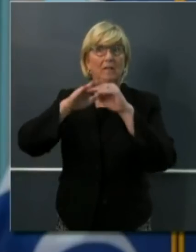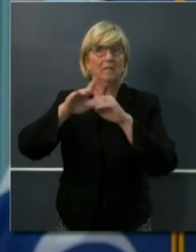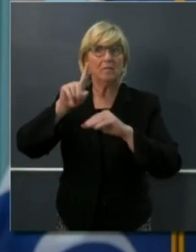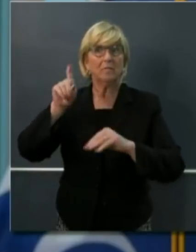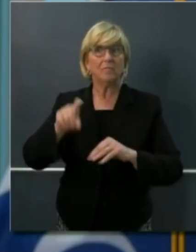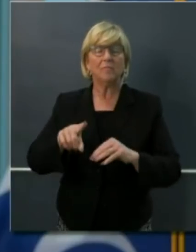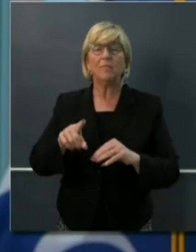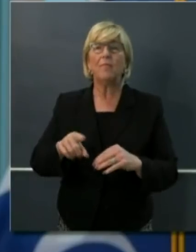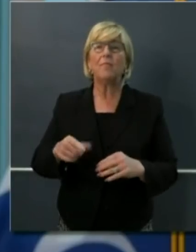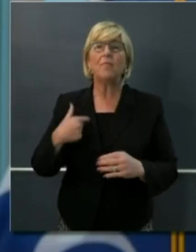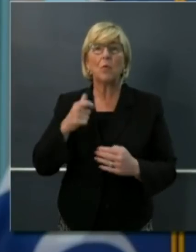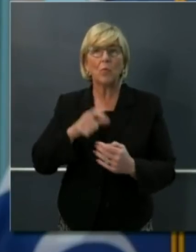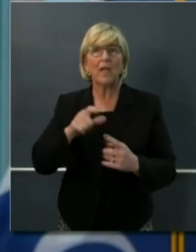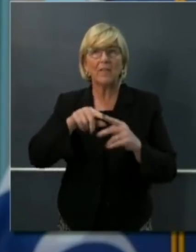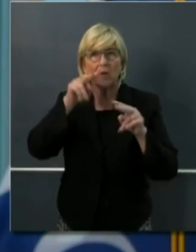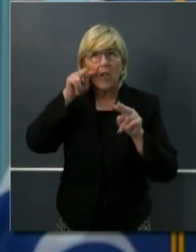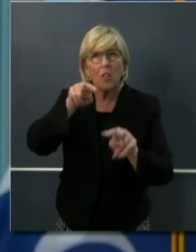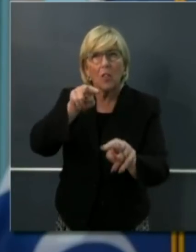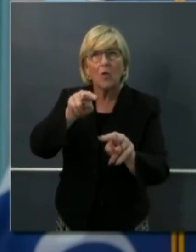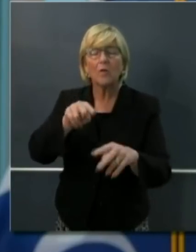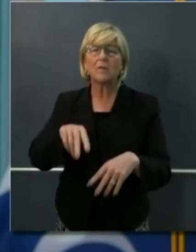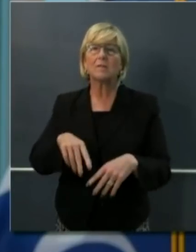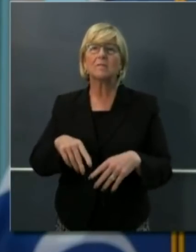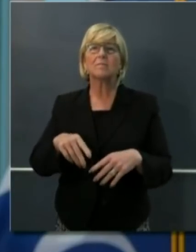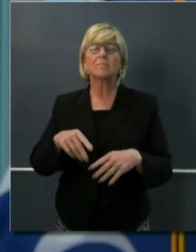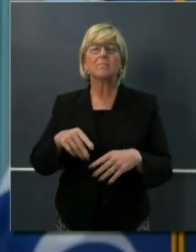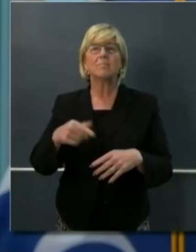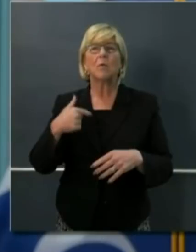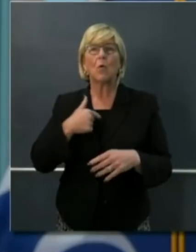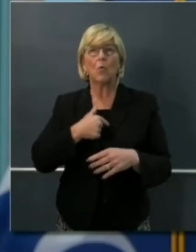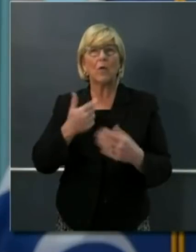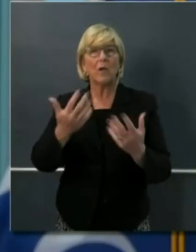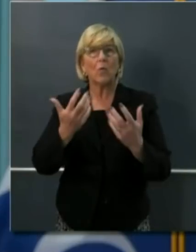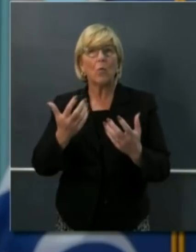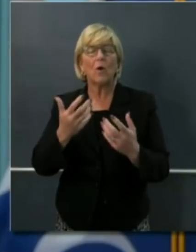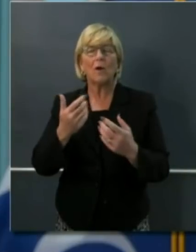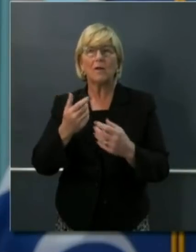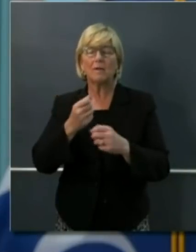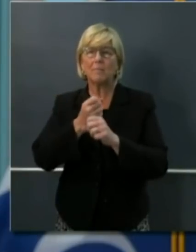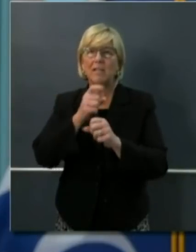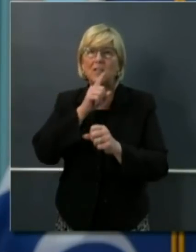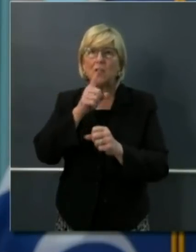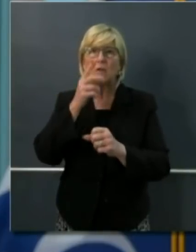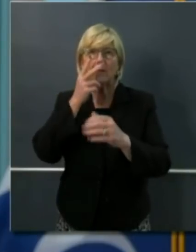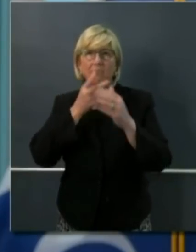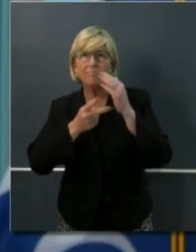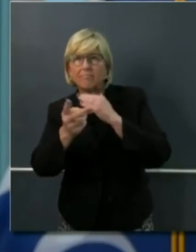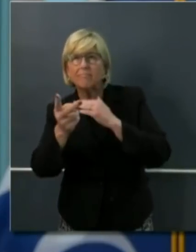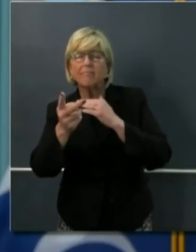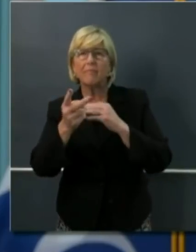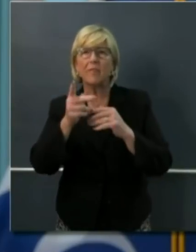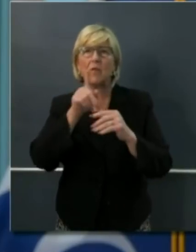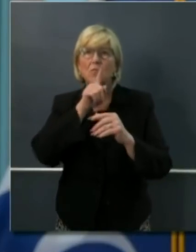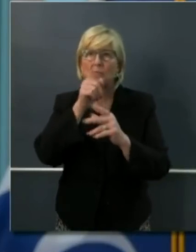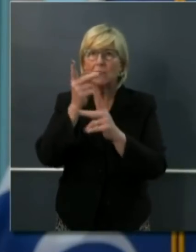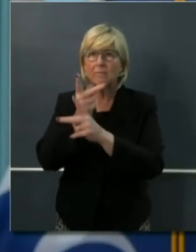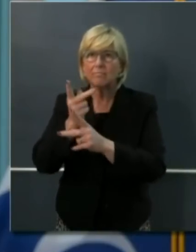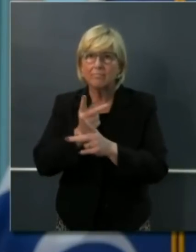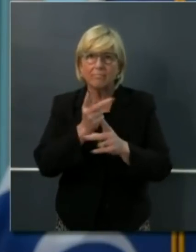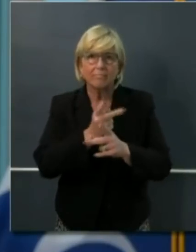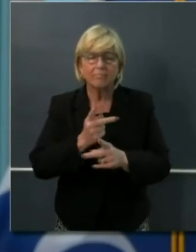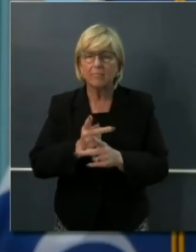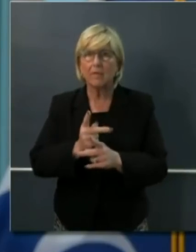and our capacity to project some confidence in doing so and confidence in you that doing so